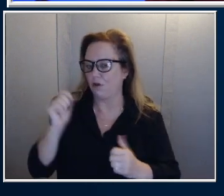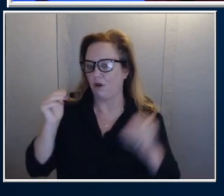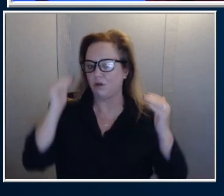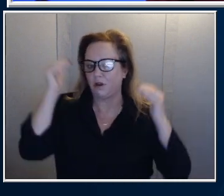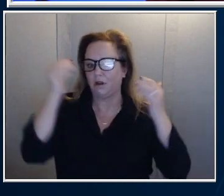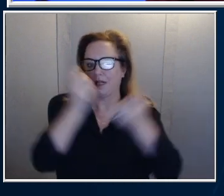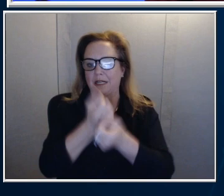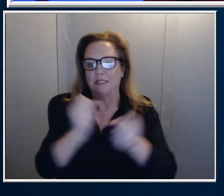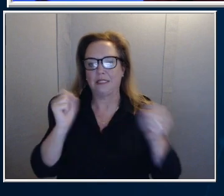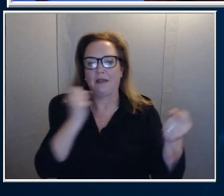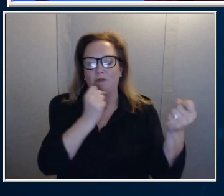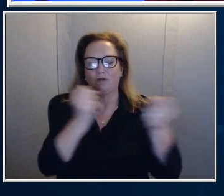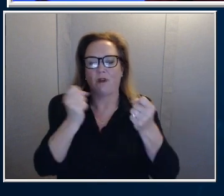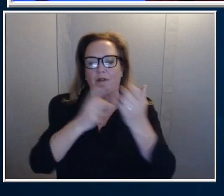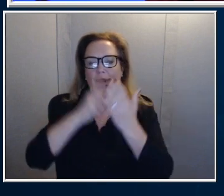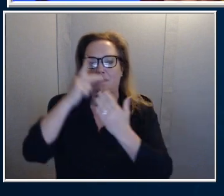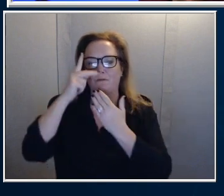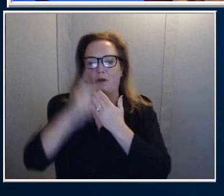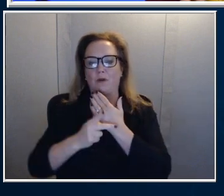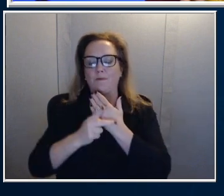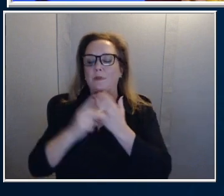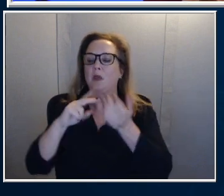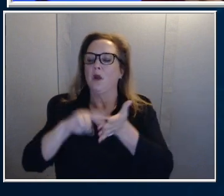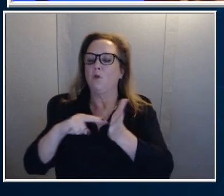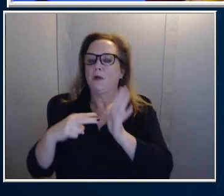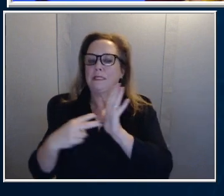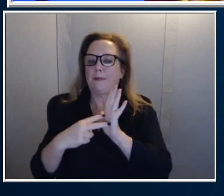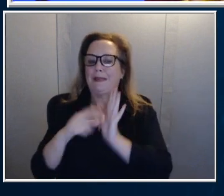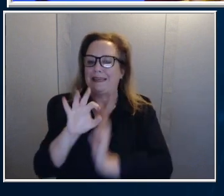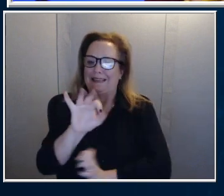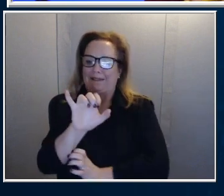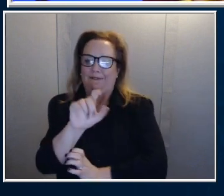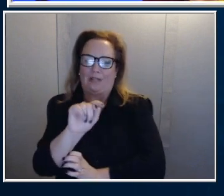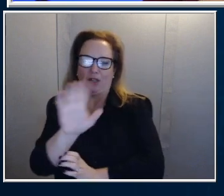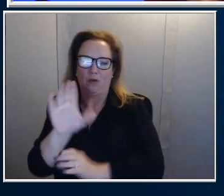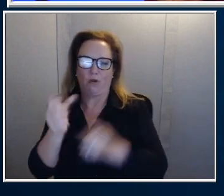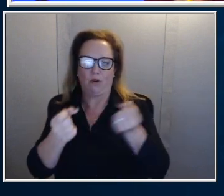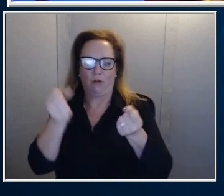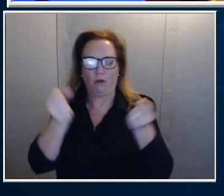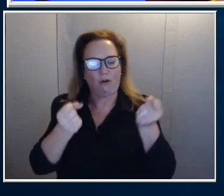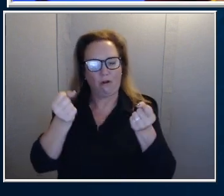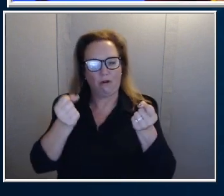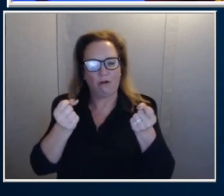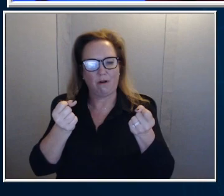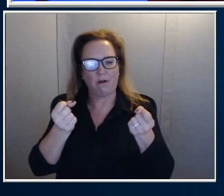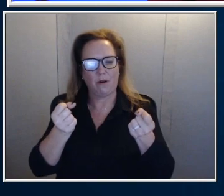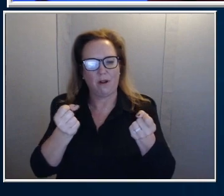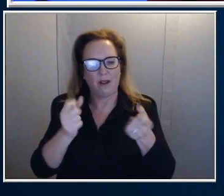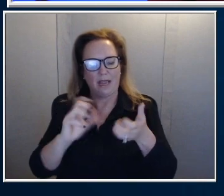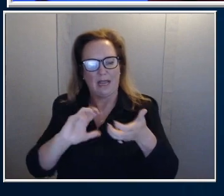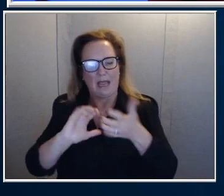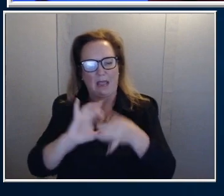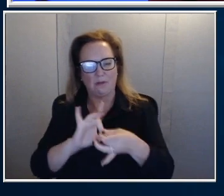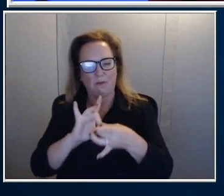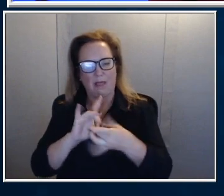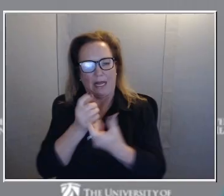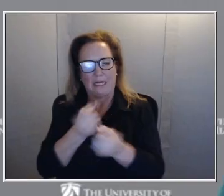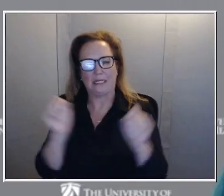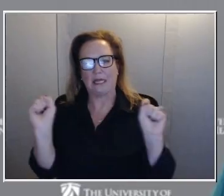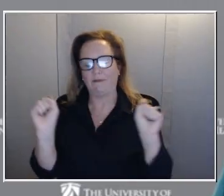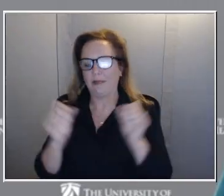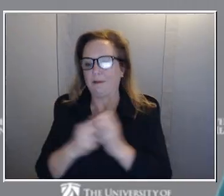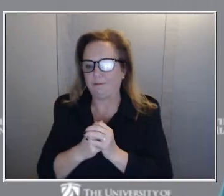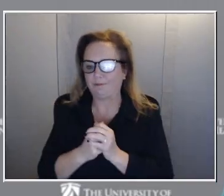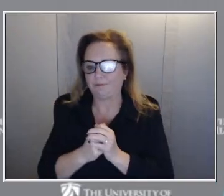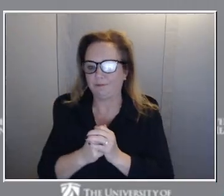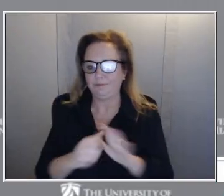program. Olivia, what does it mean to fit your car, and what does it have to do with safety? Yeah,